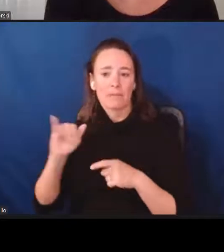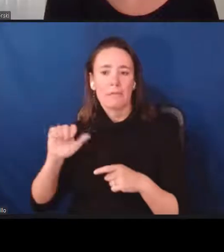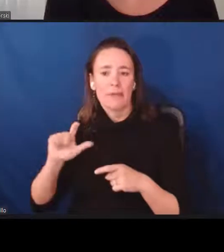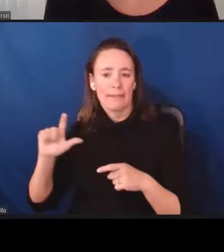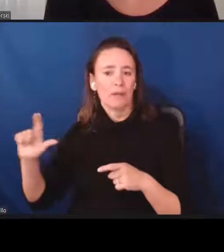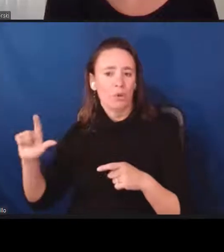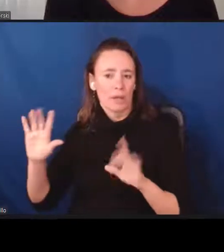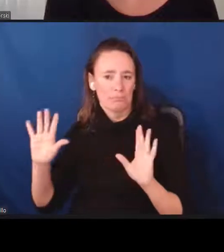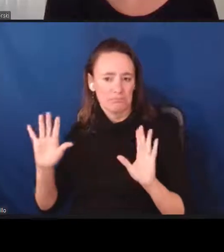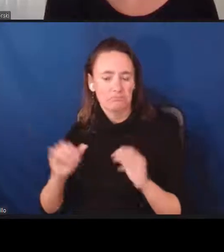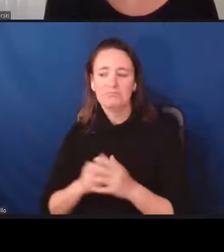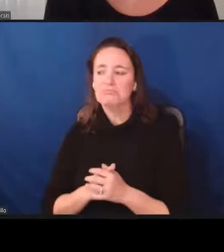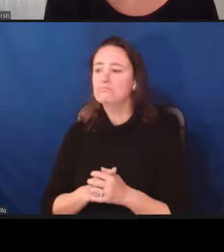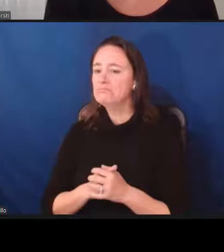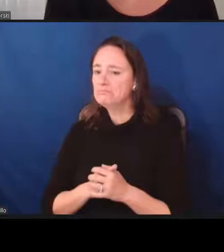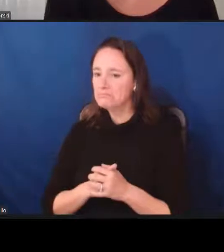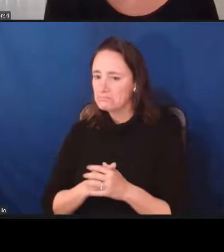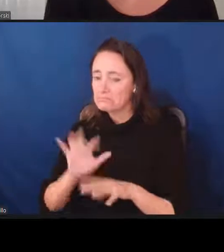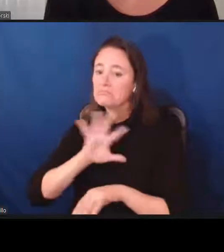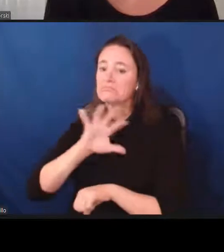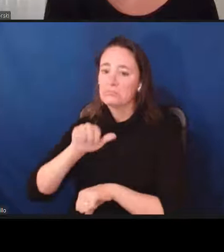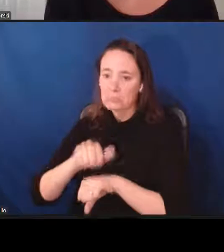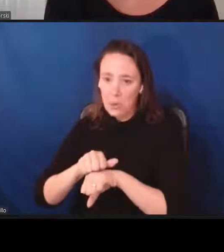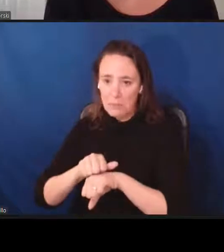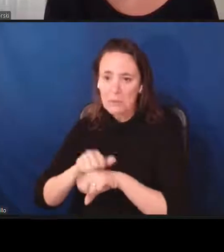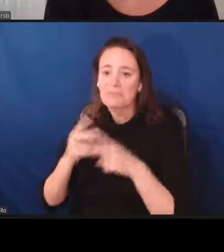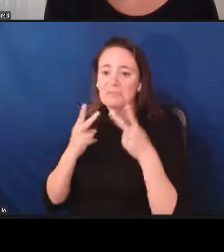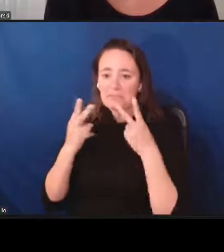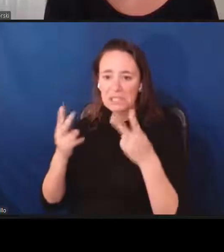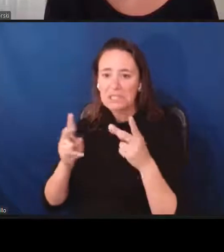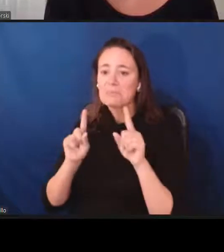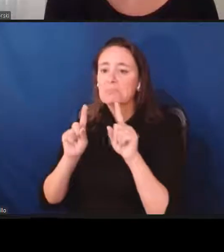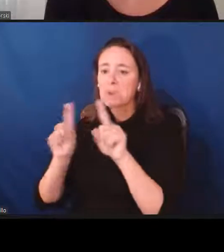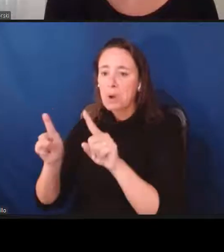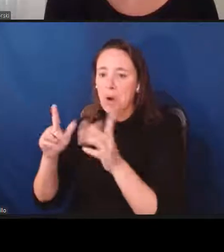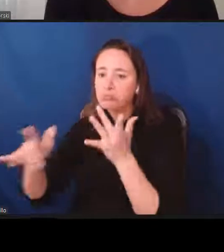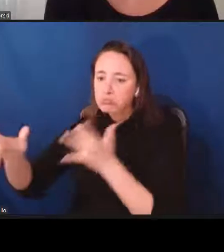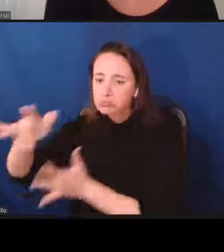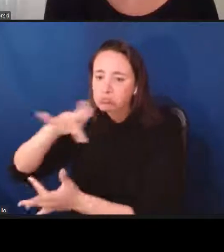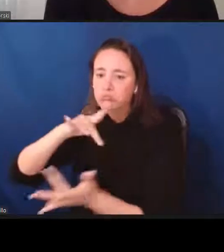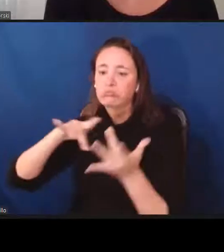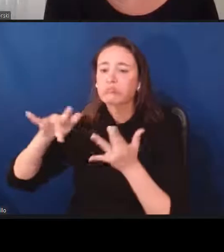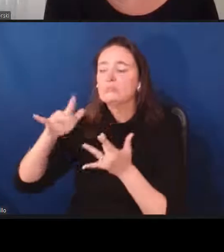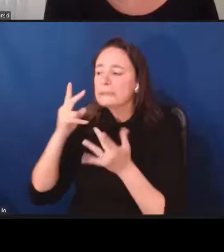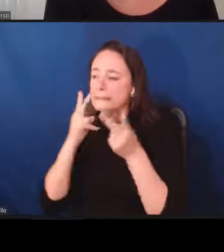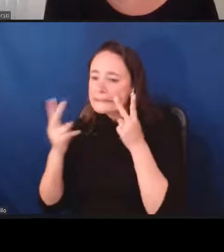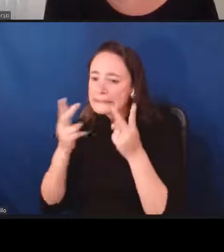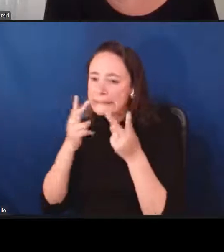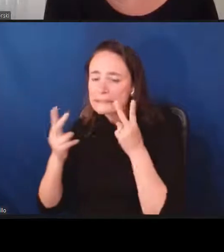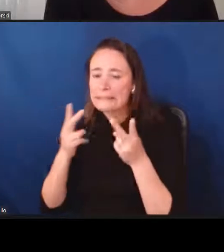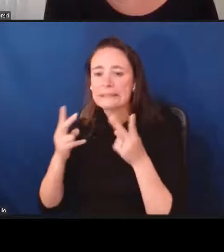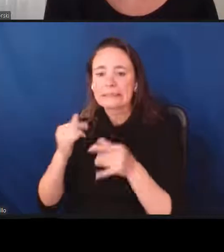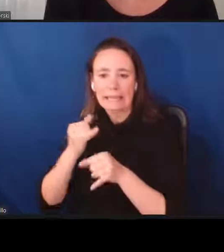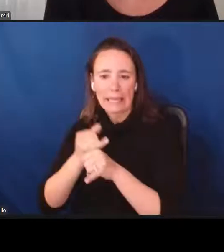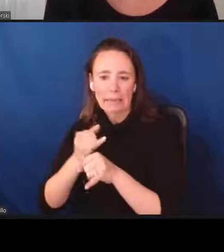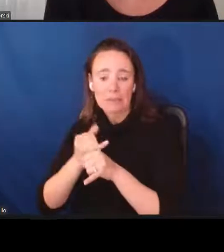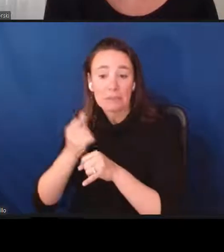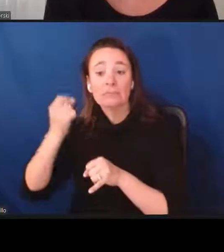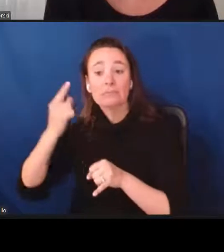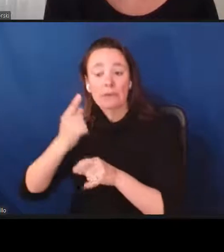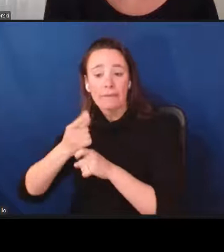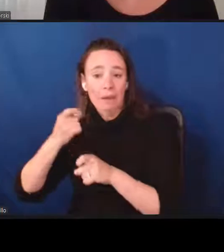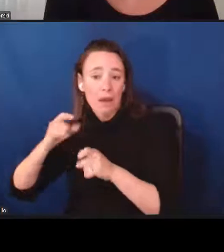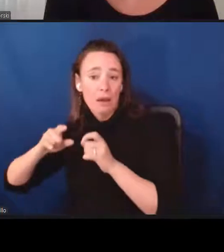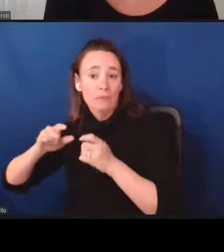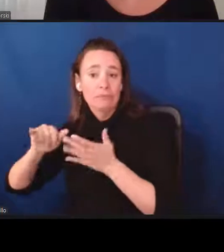scheduled a visit to go out there and visit the campus. Meanwhile, I growing up in upstate New York, I visited